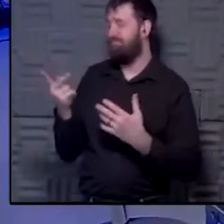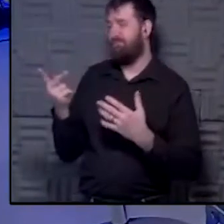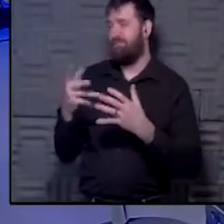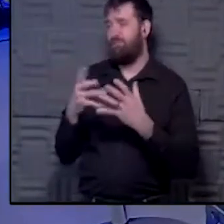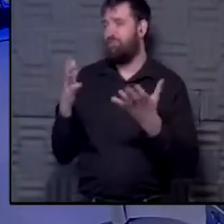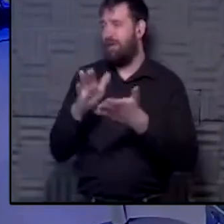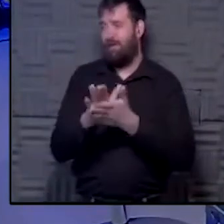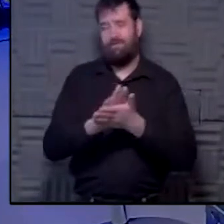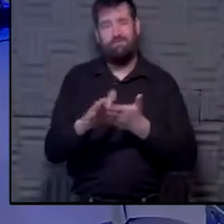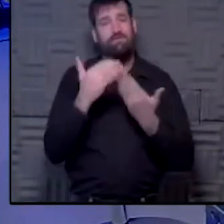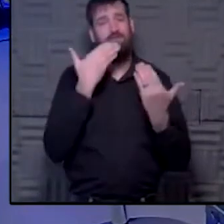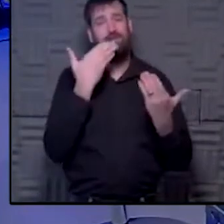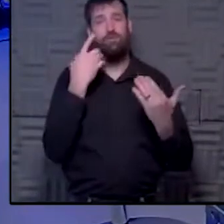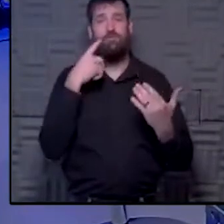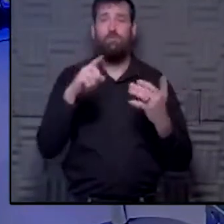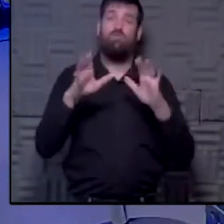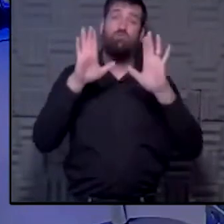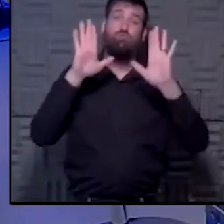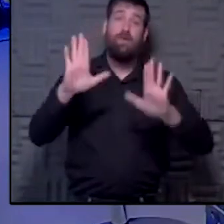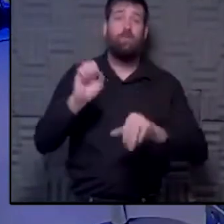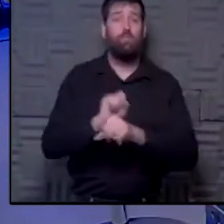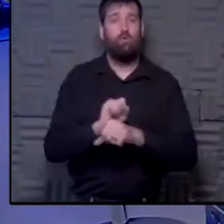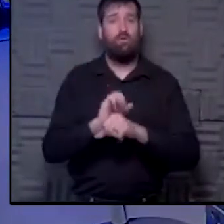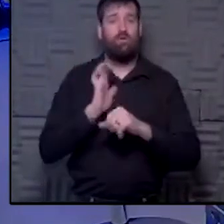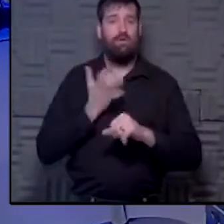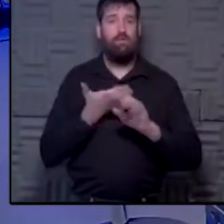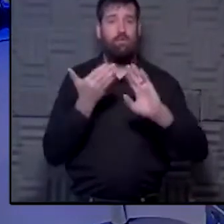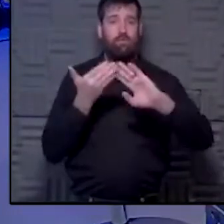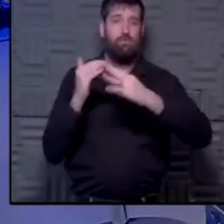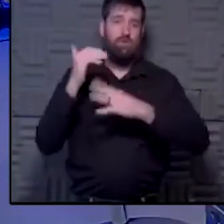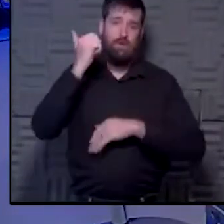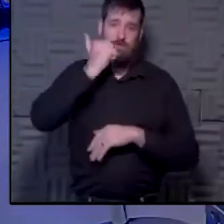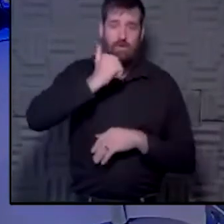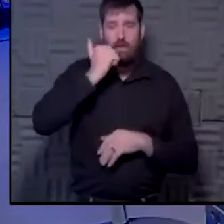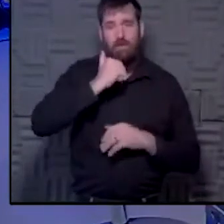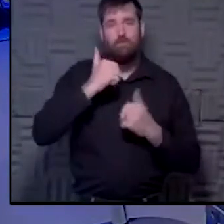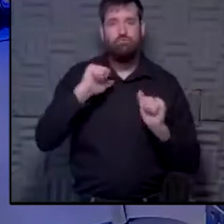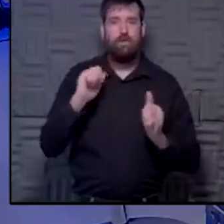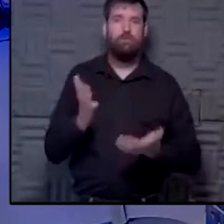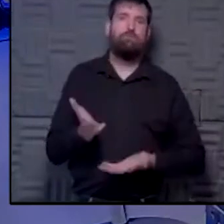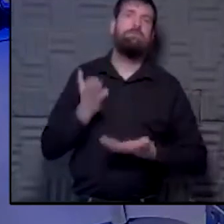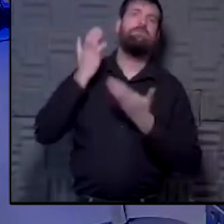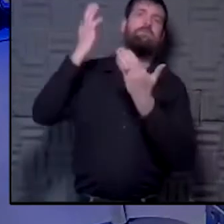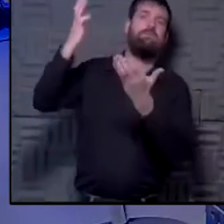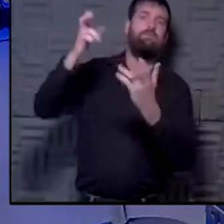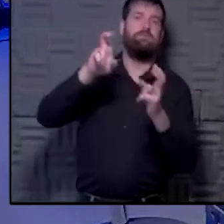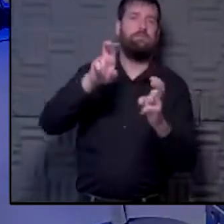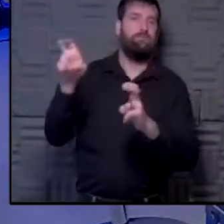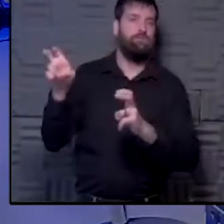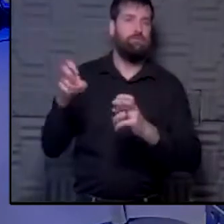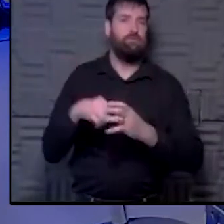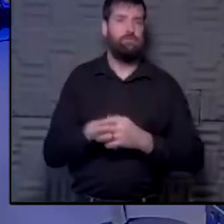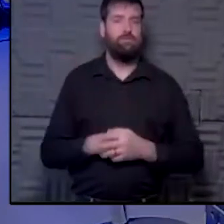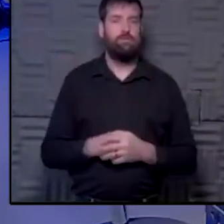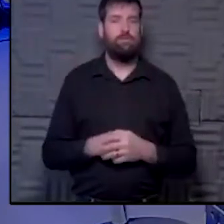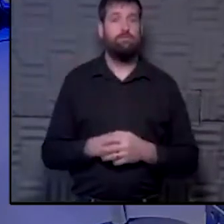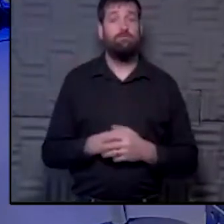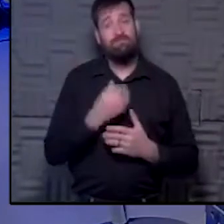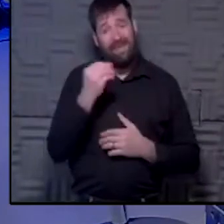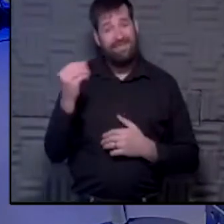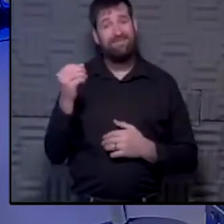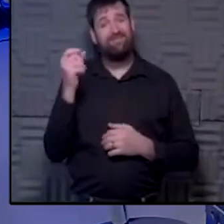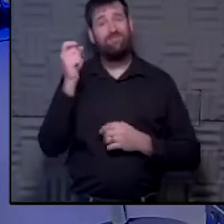We want to thank you. And thank you for the great work that you do in our community every day, trying to raise up issues and